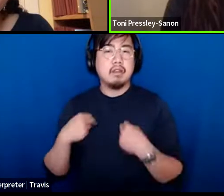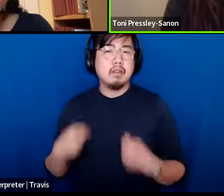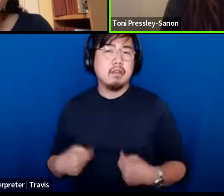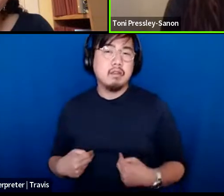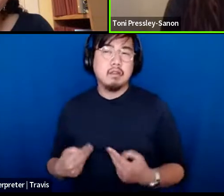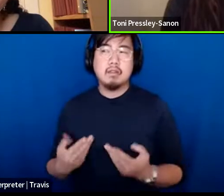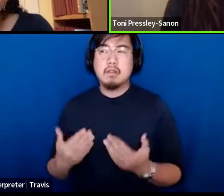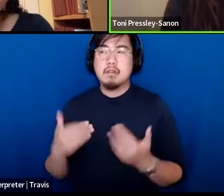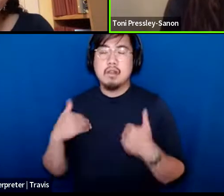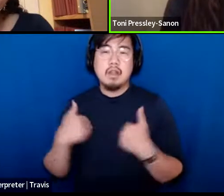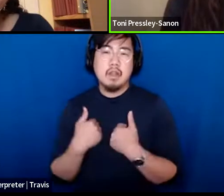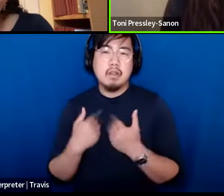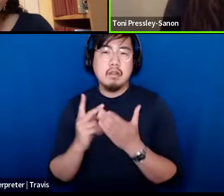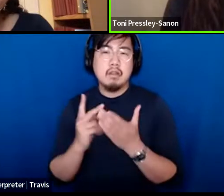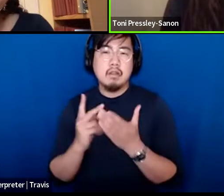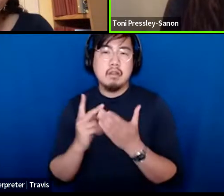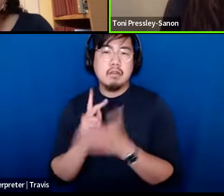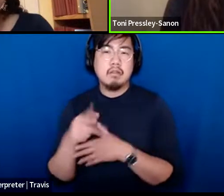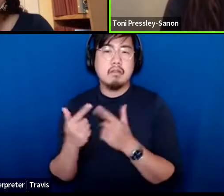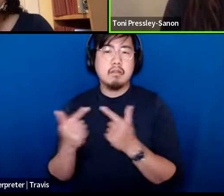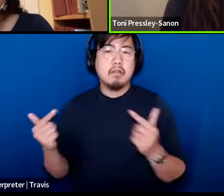aware that